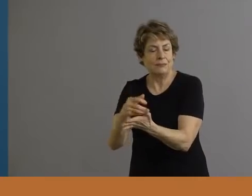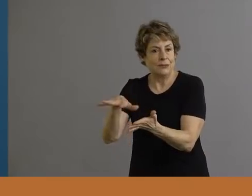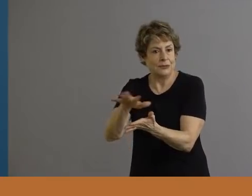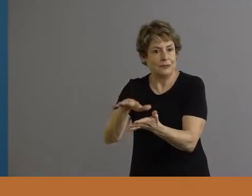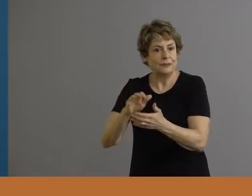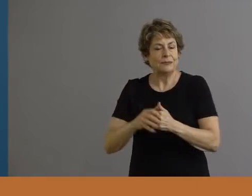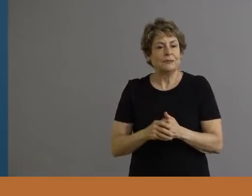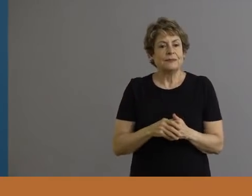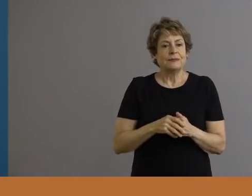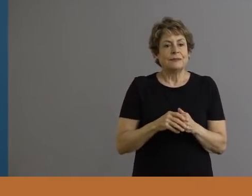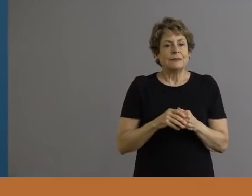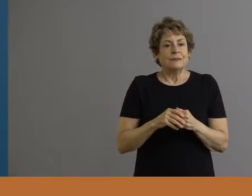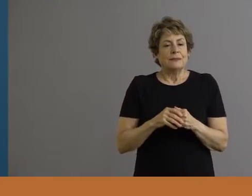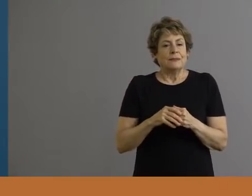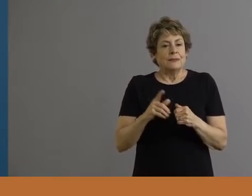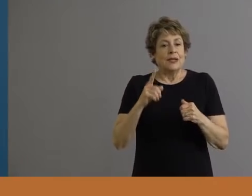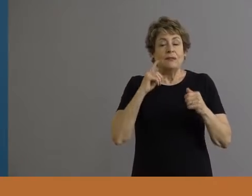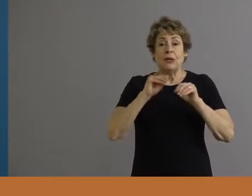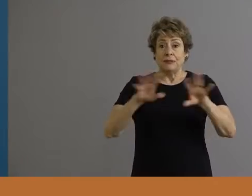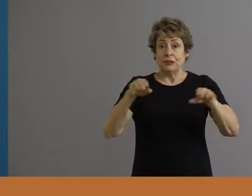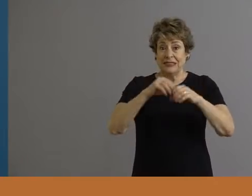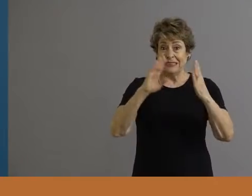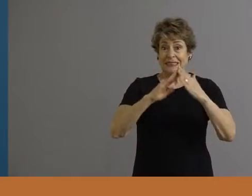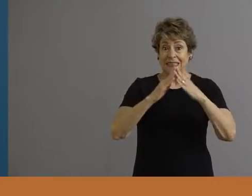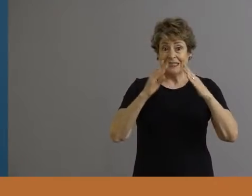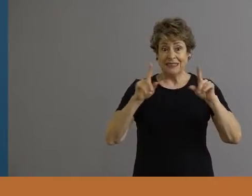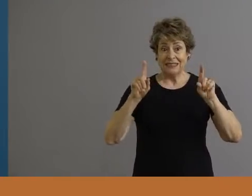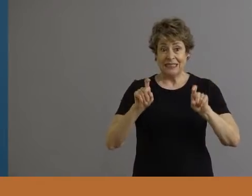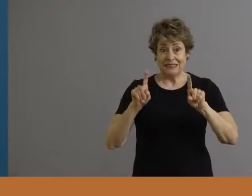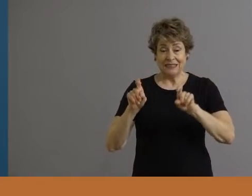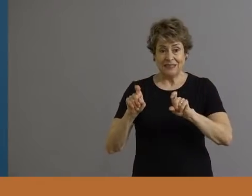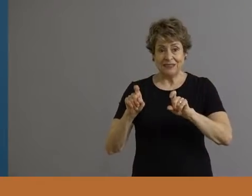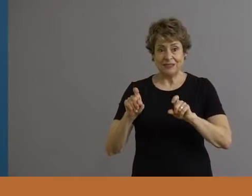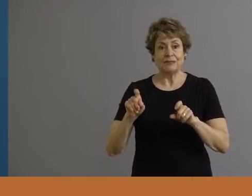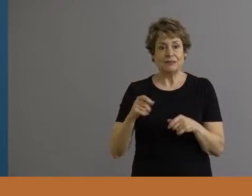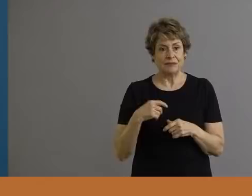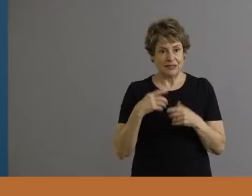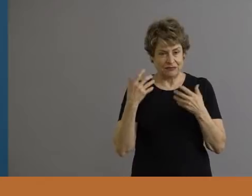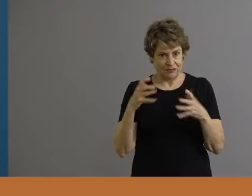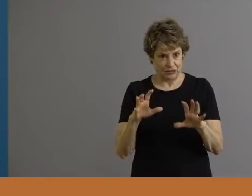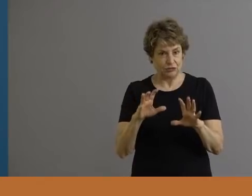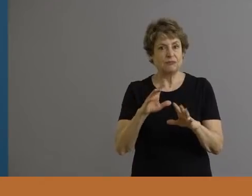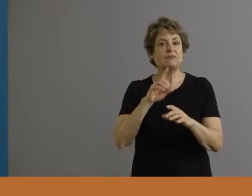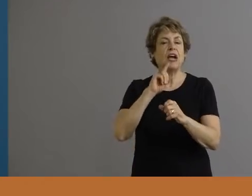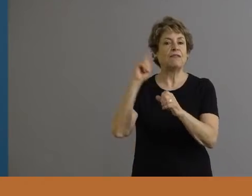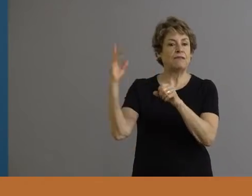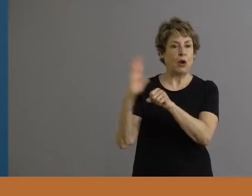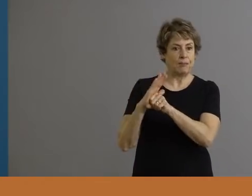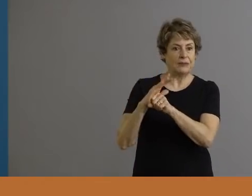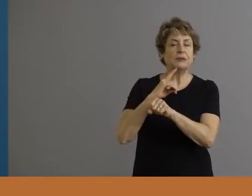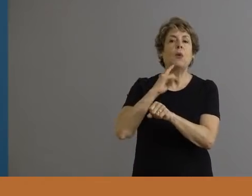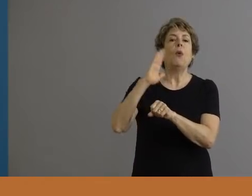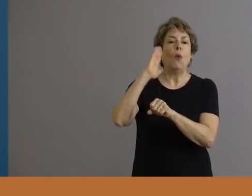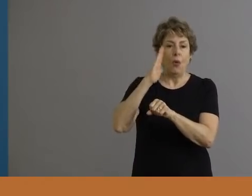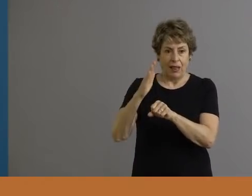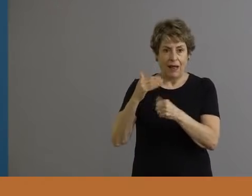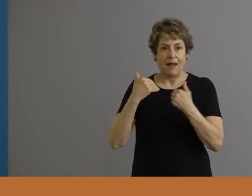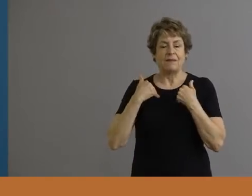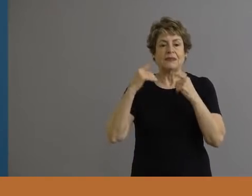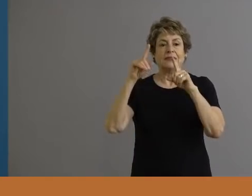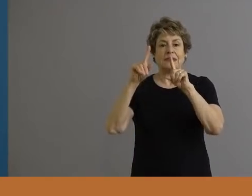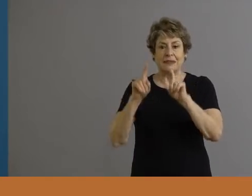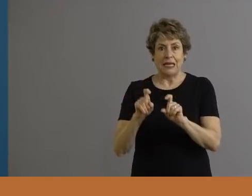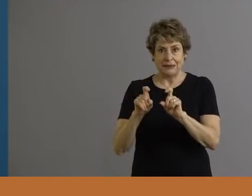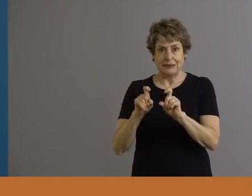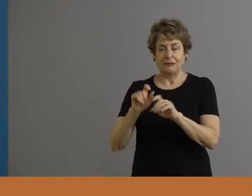did receive confirmation today that there's going to be two things coming into Phoenix here specifically. The first are community-based test sites. These